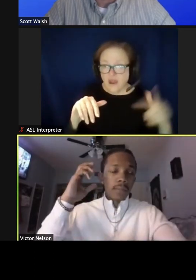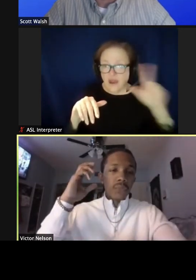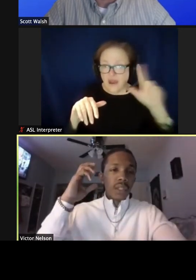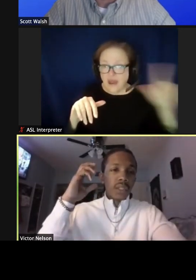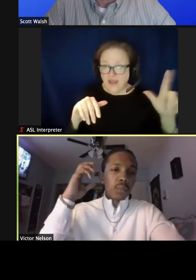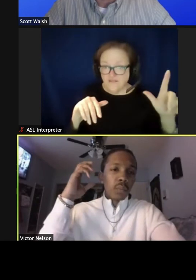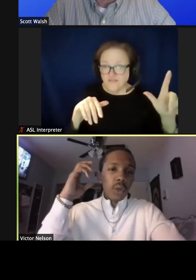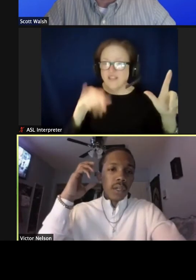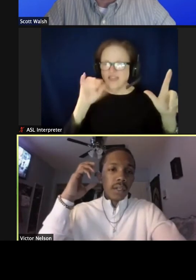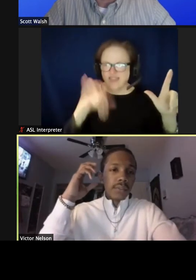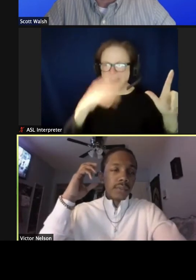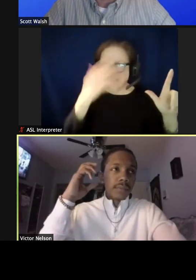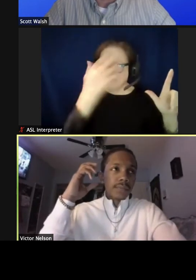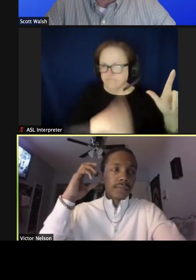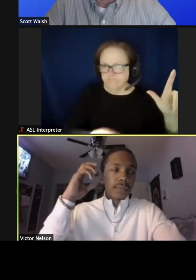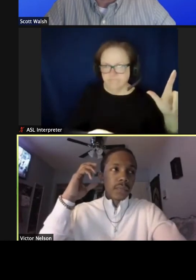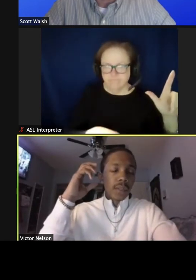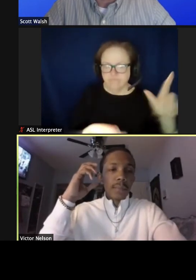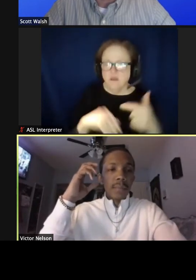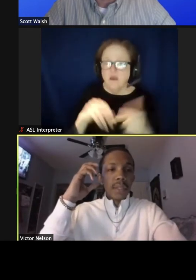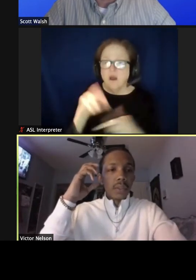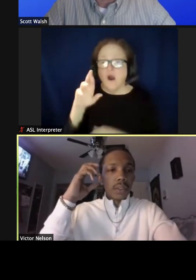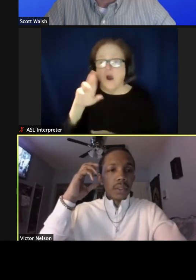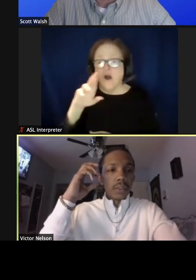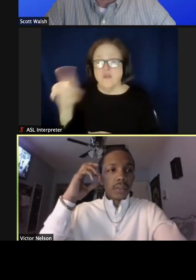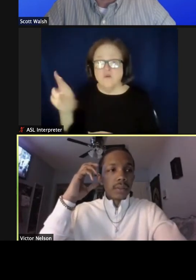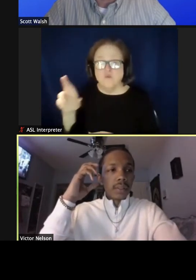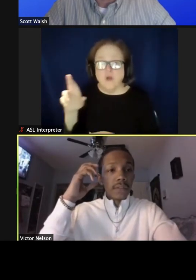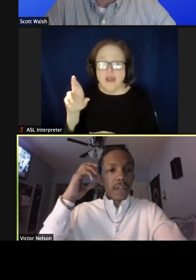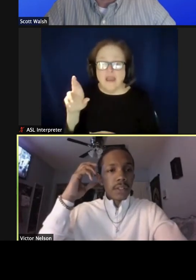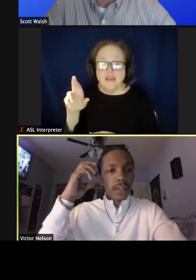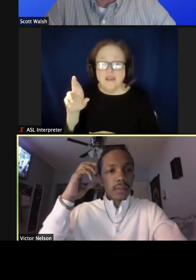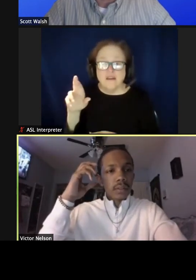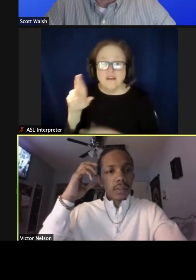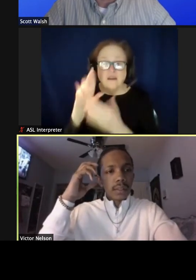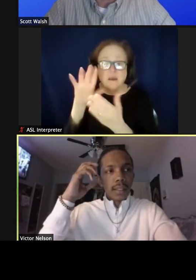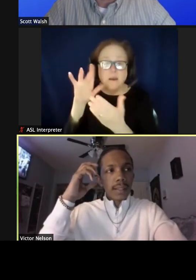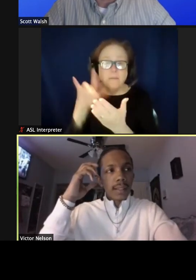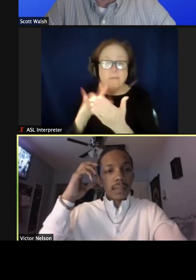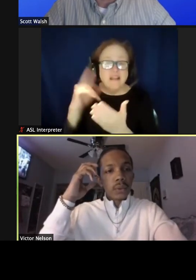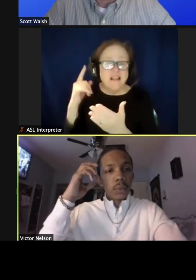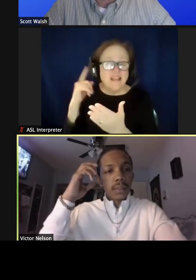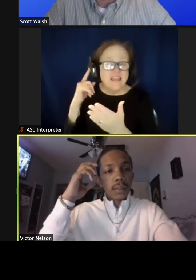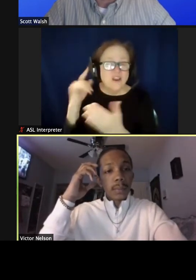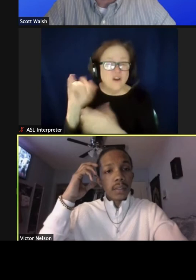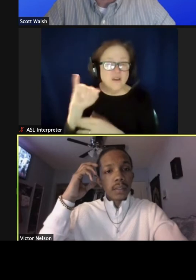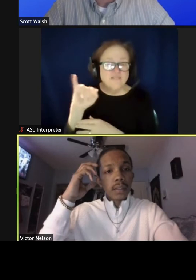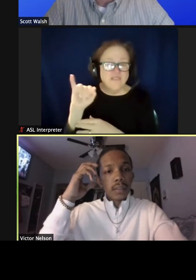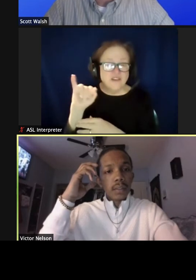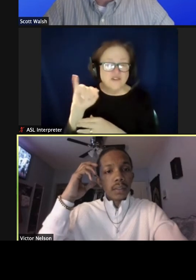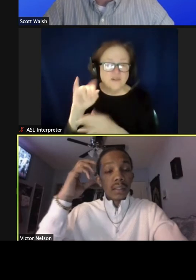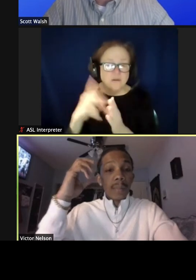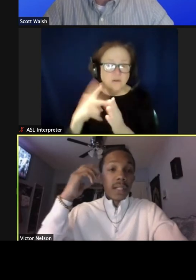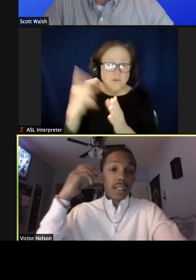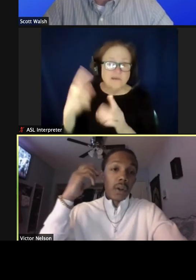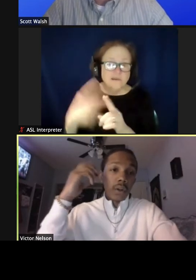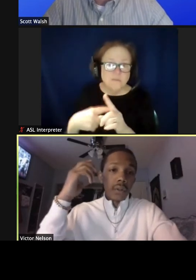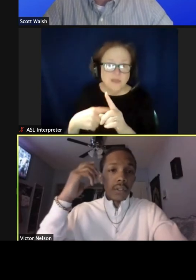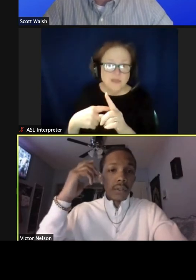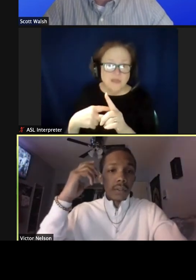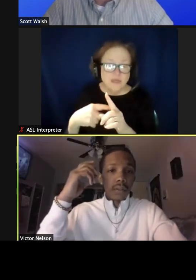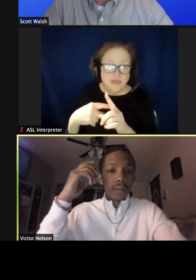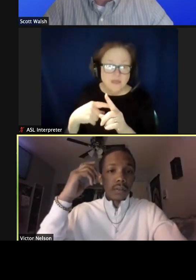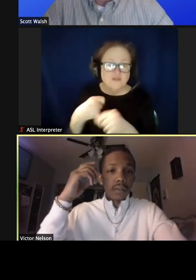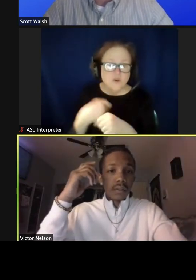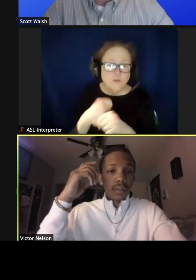side, it's more of middle ear infections, like at least twice a month, that makes it